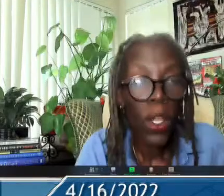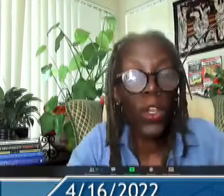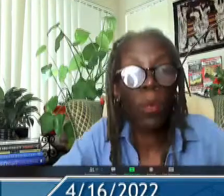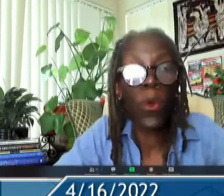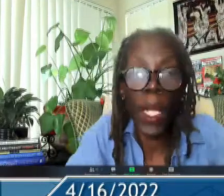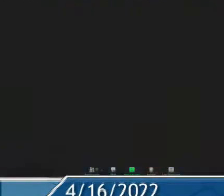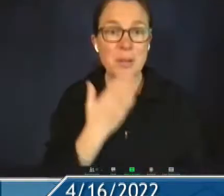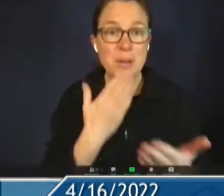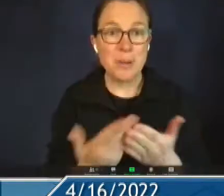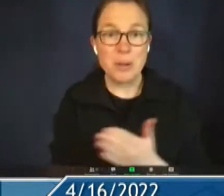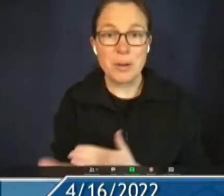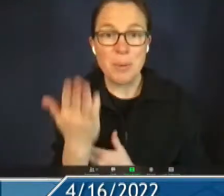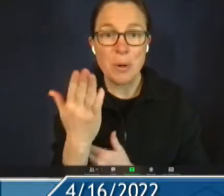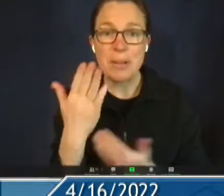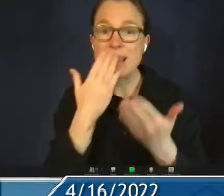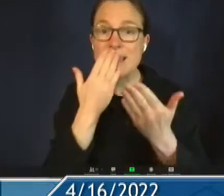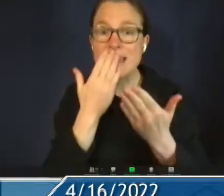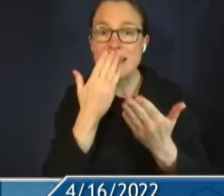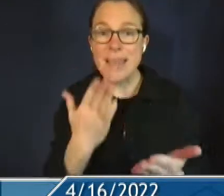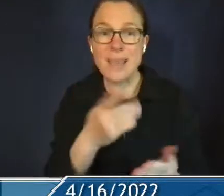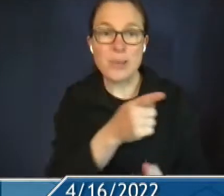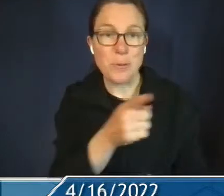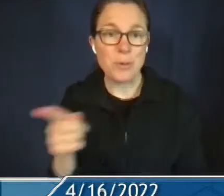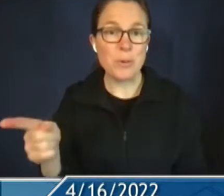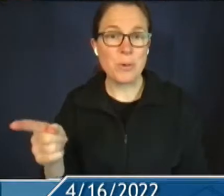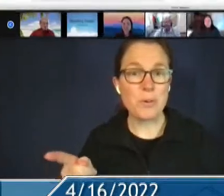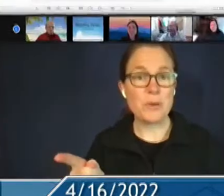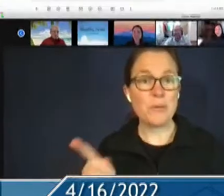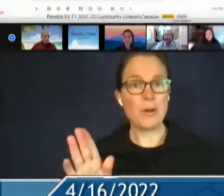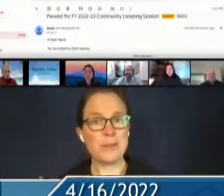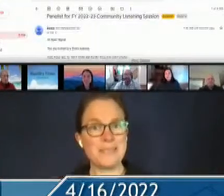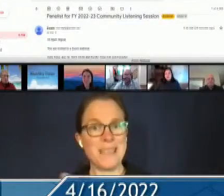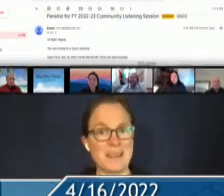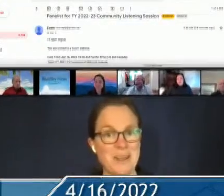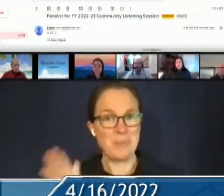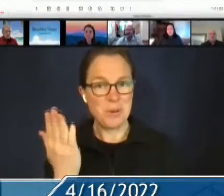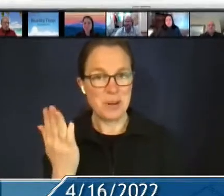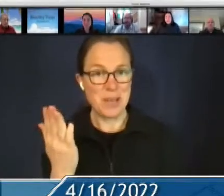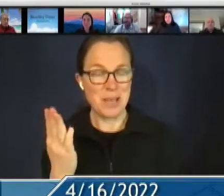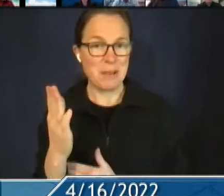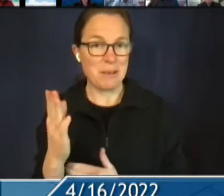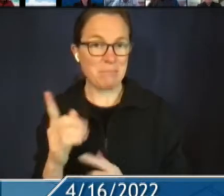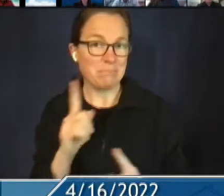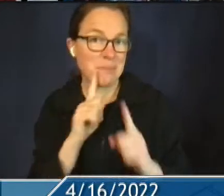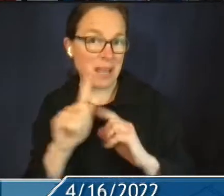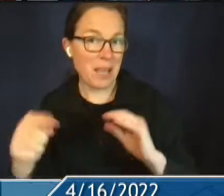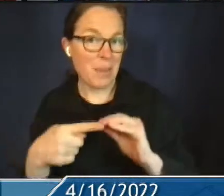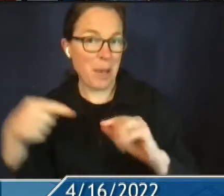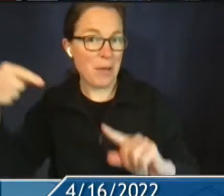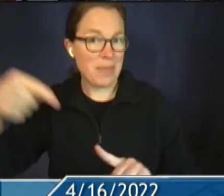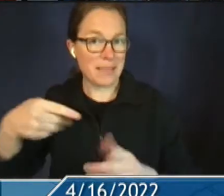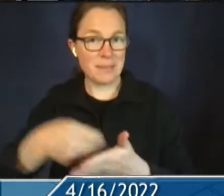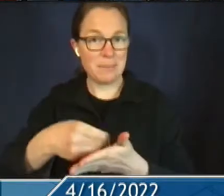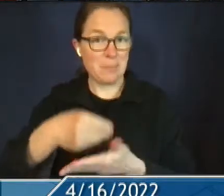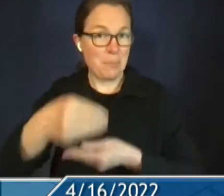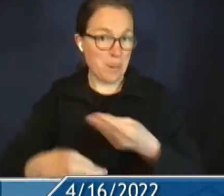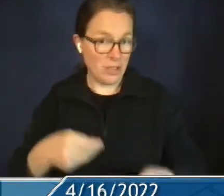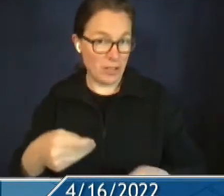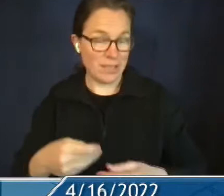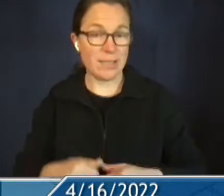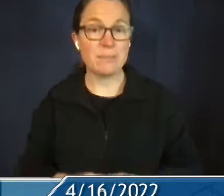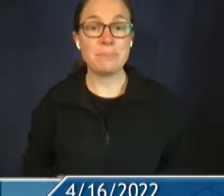Good morning, and thank everyone for spending Saturday morning talking about the city's budget. I